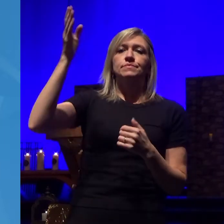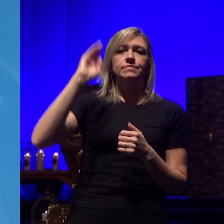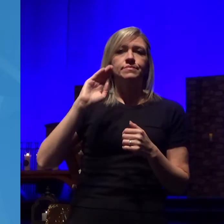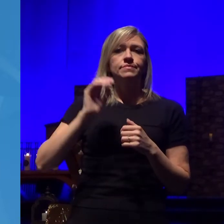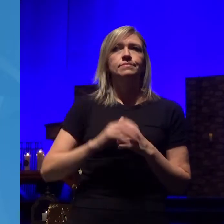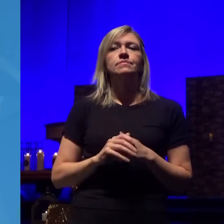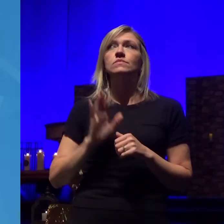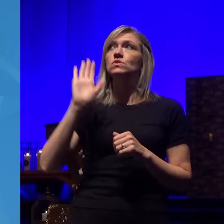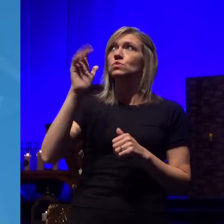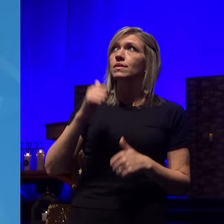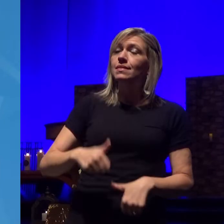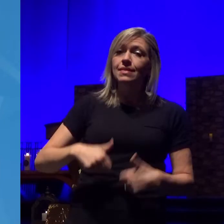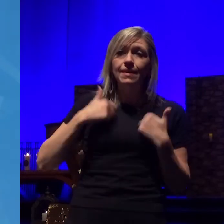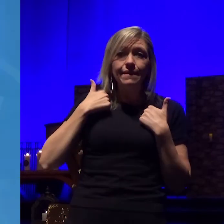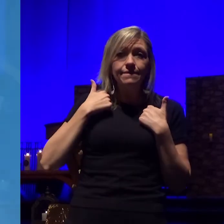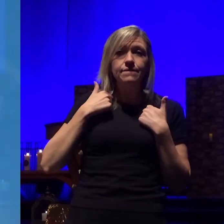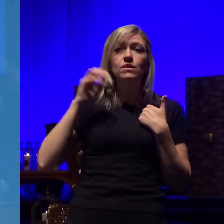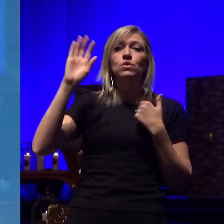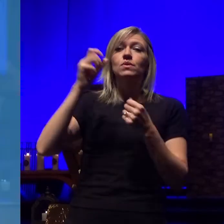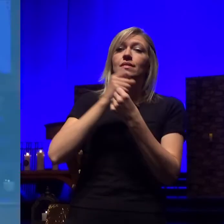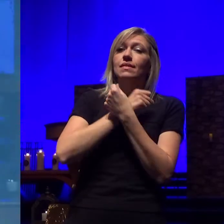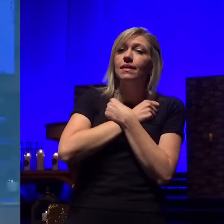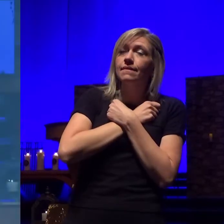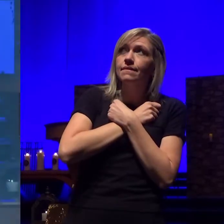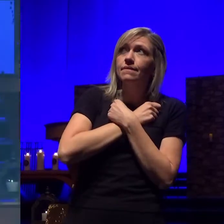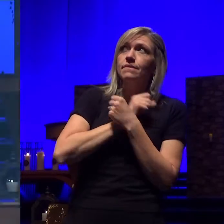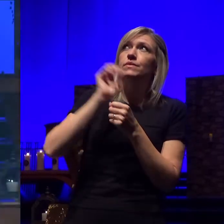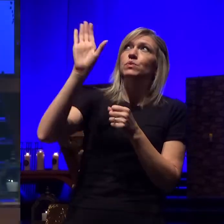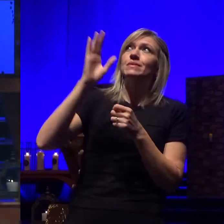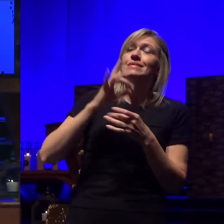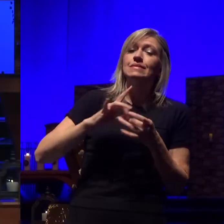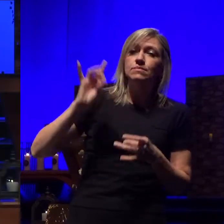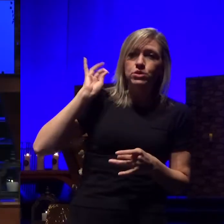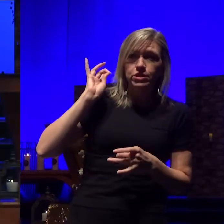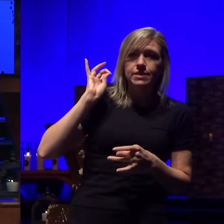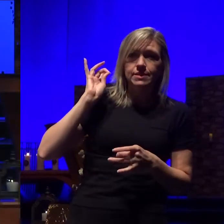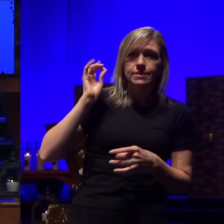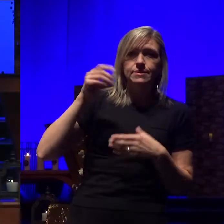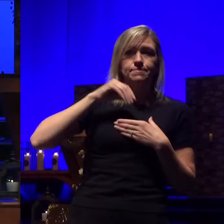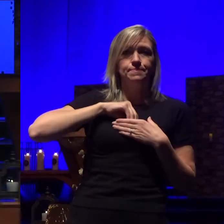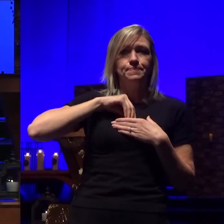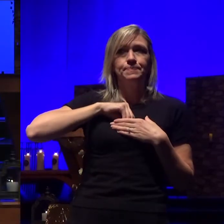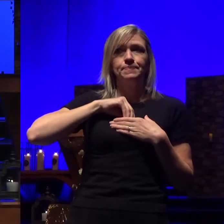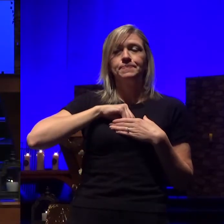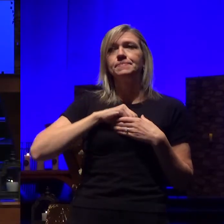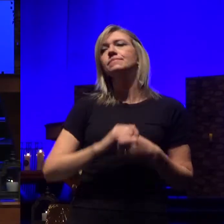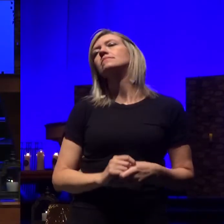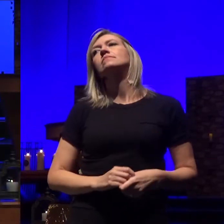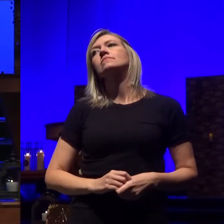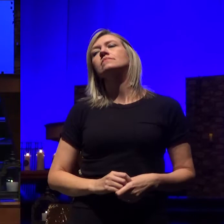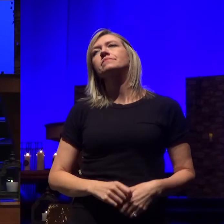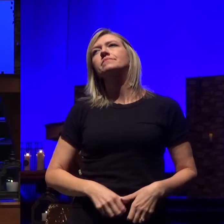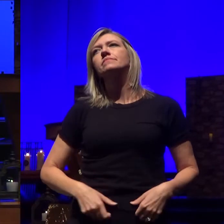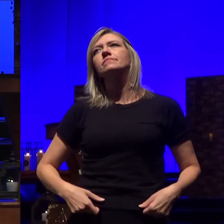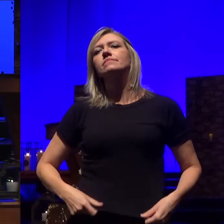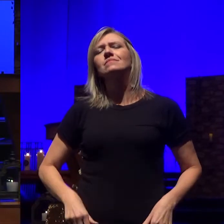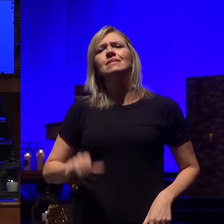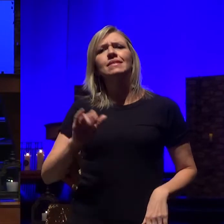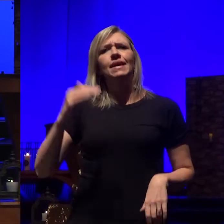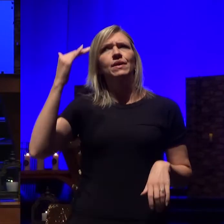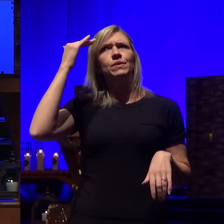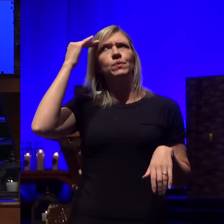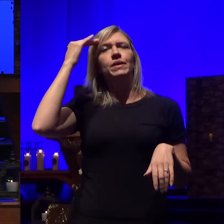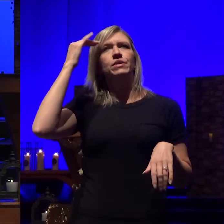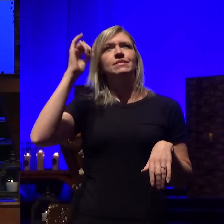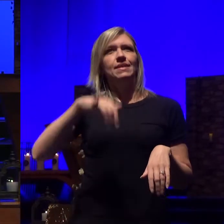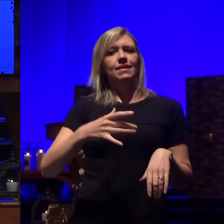God, thank you, God, for your life in me, your love in me, your spirit in me. And it's when we build that awareness